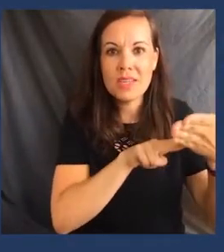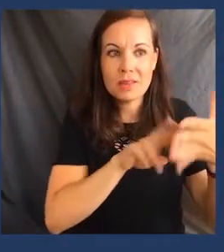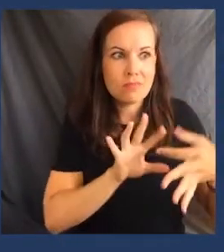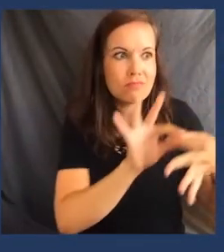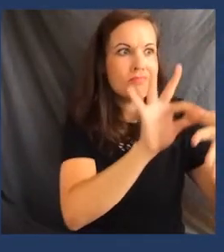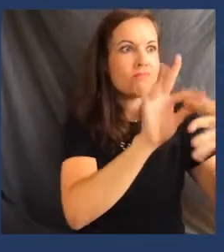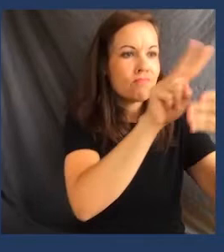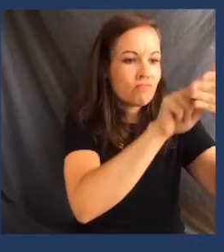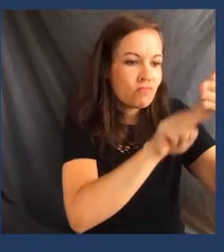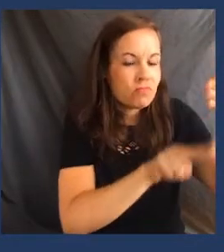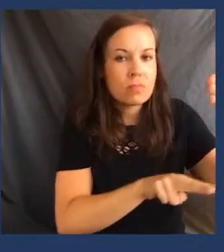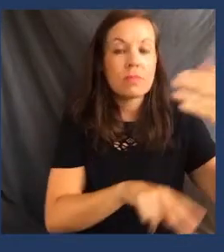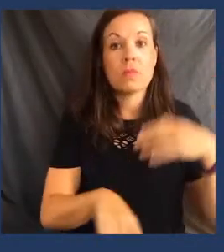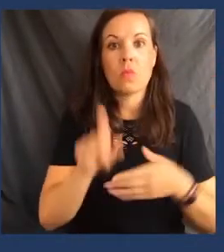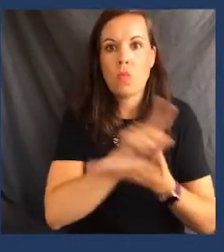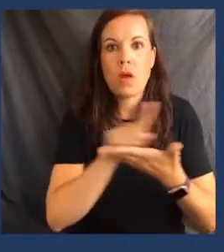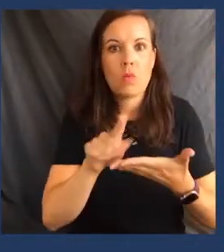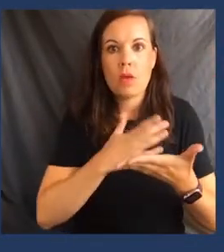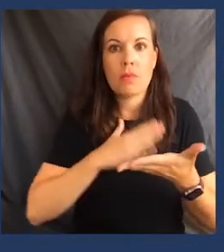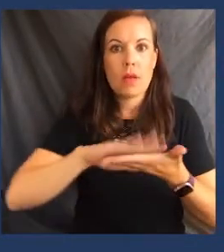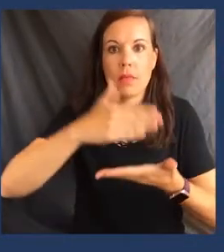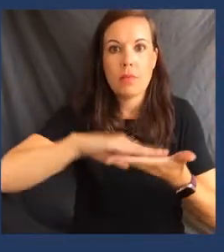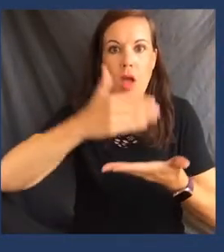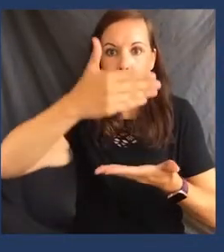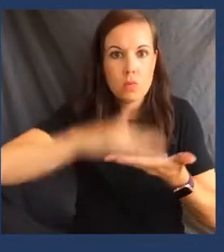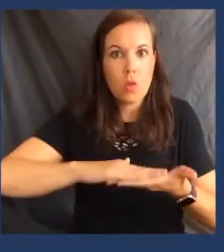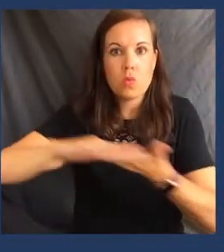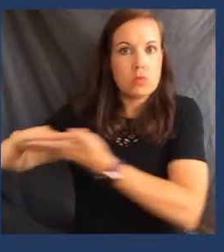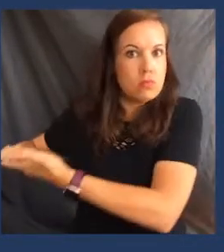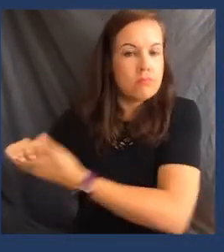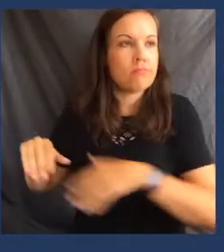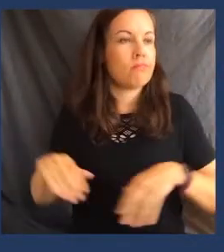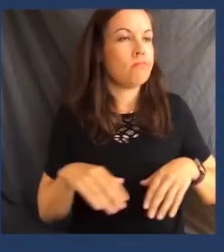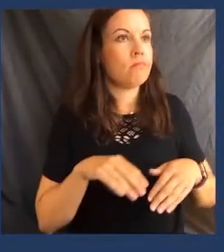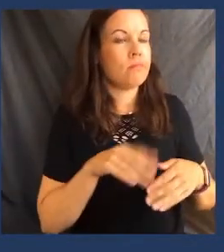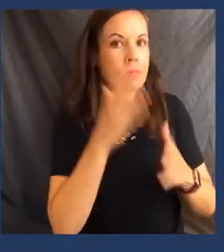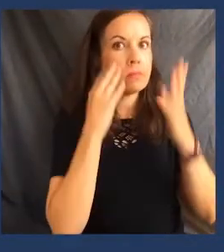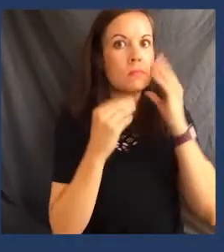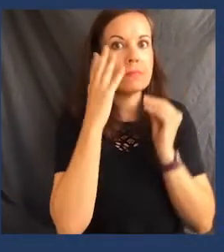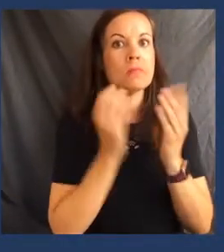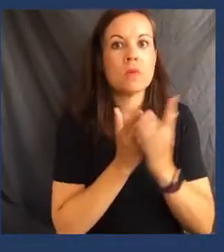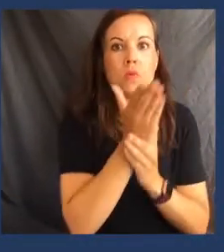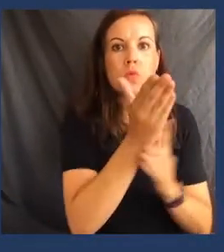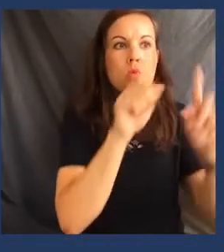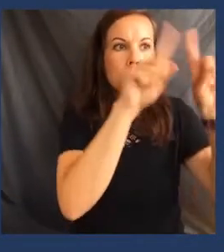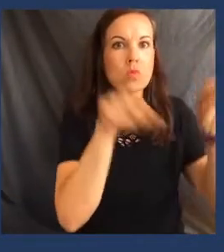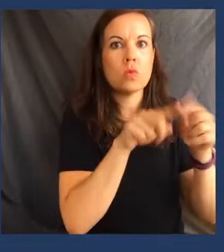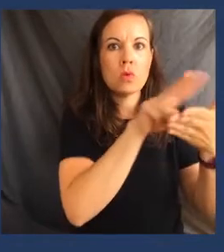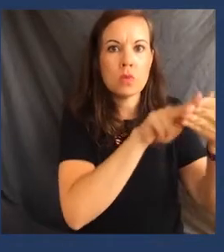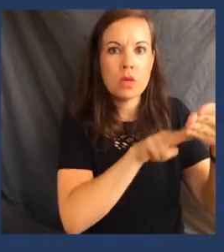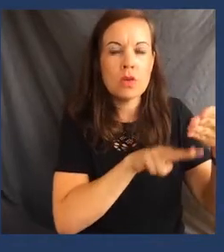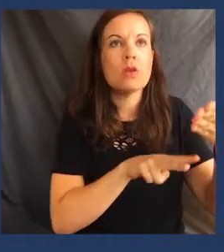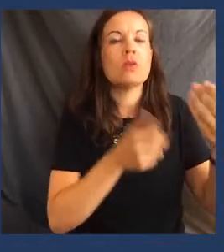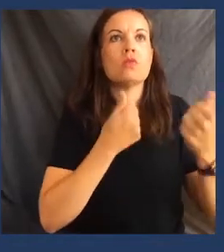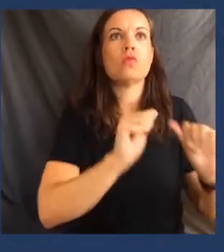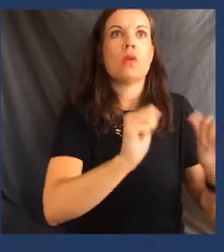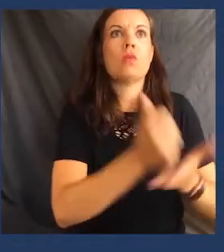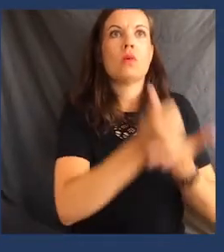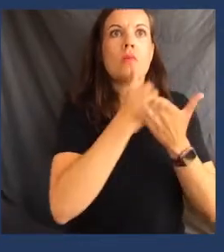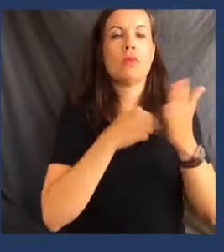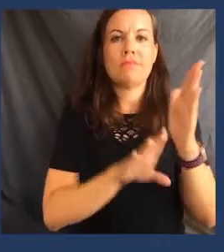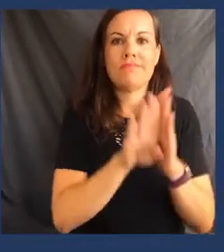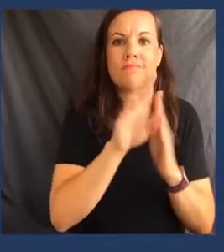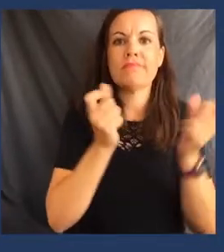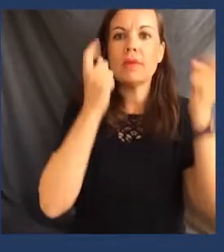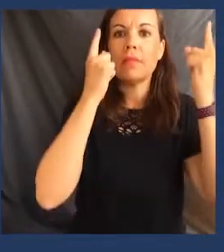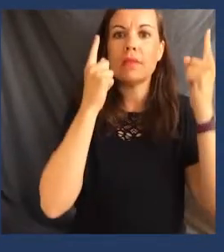week with my laptop closed doing that, living that, so that I could try to develop empathy for someone with